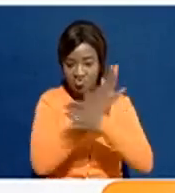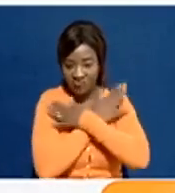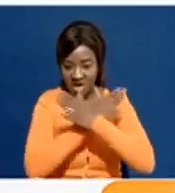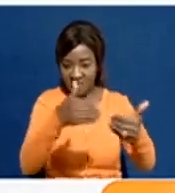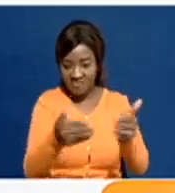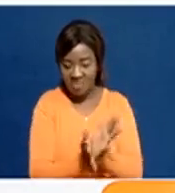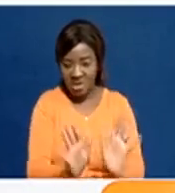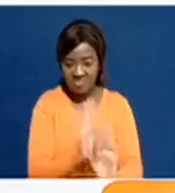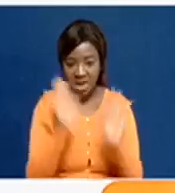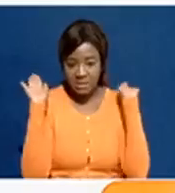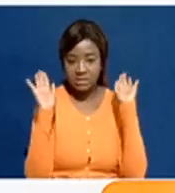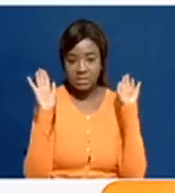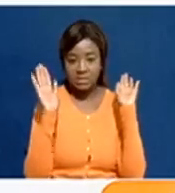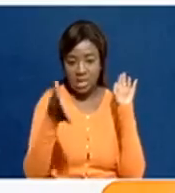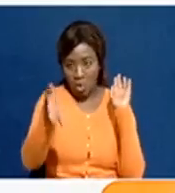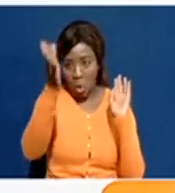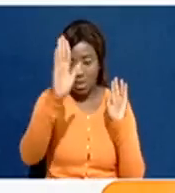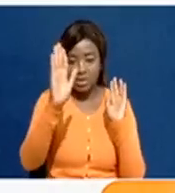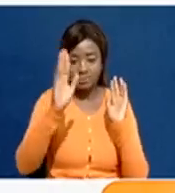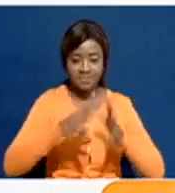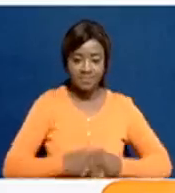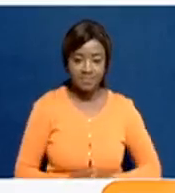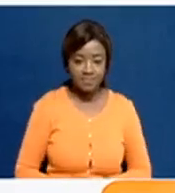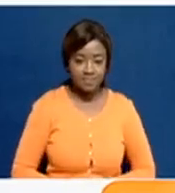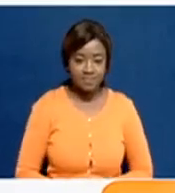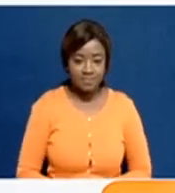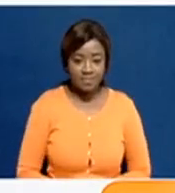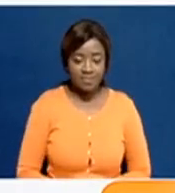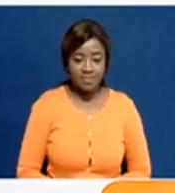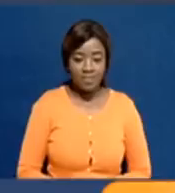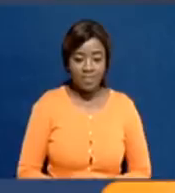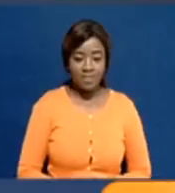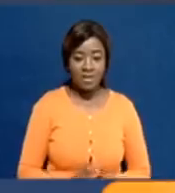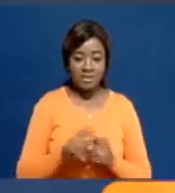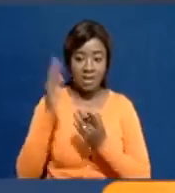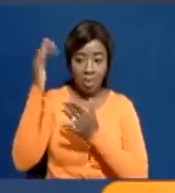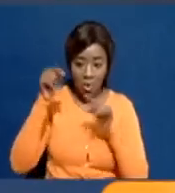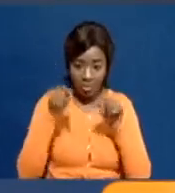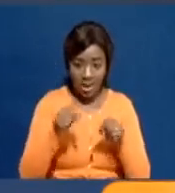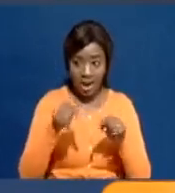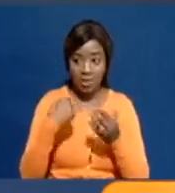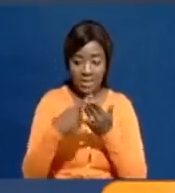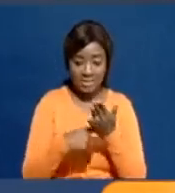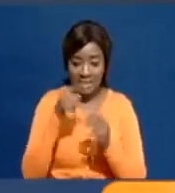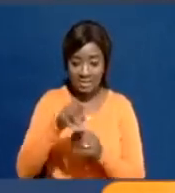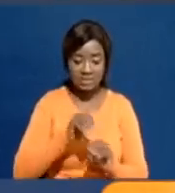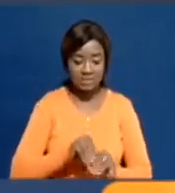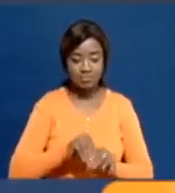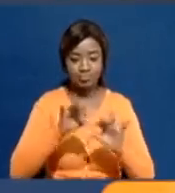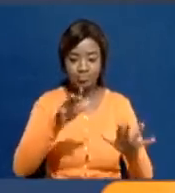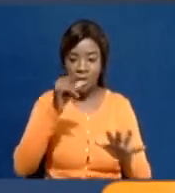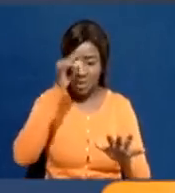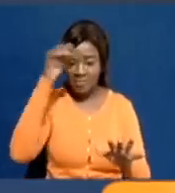family, and your God. Well, the hope thank you so much. The hope is this conversation actually spurs some